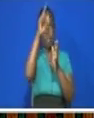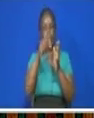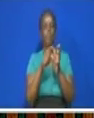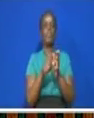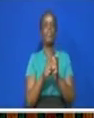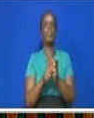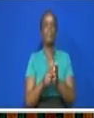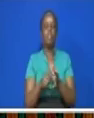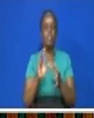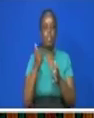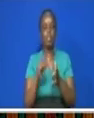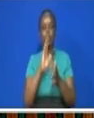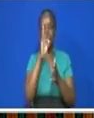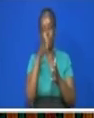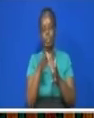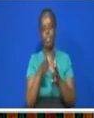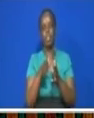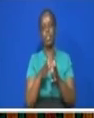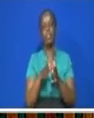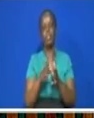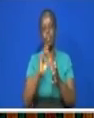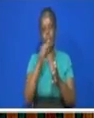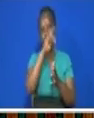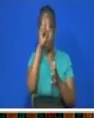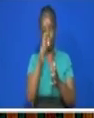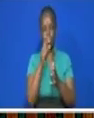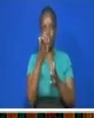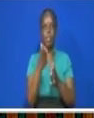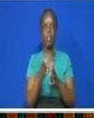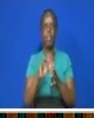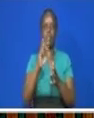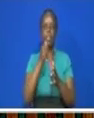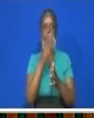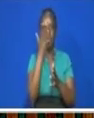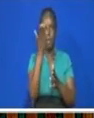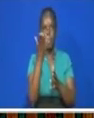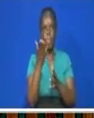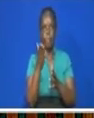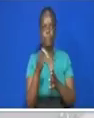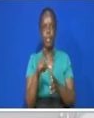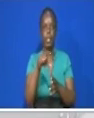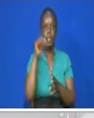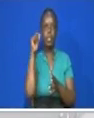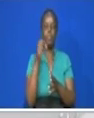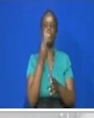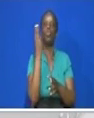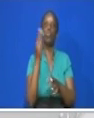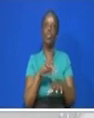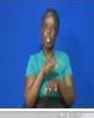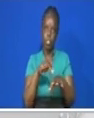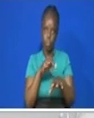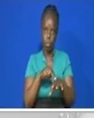let's begin by looking at our first question, dear learner. The first question reads, identify two